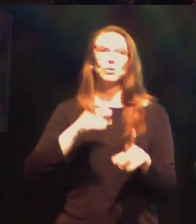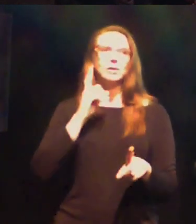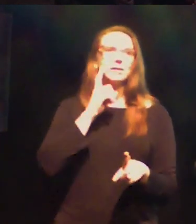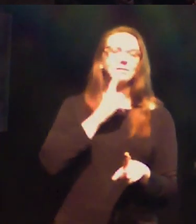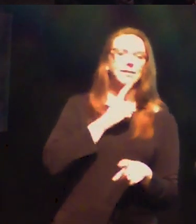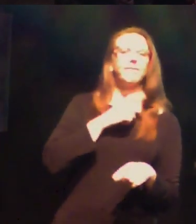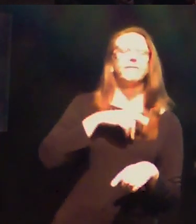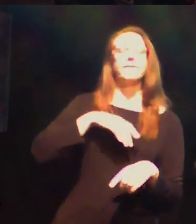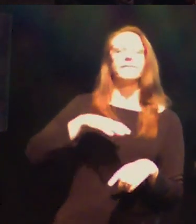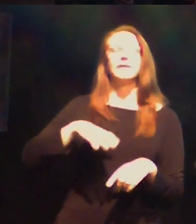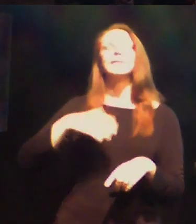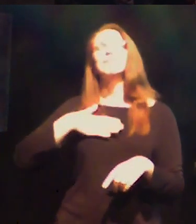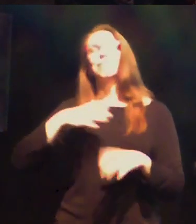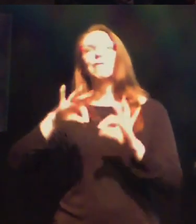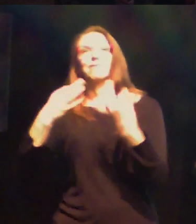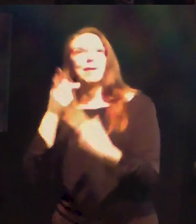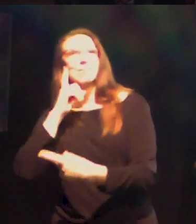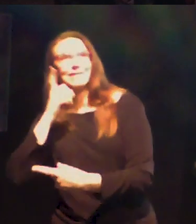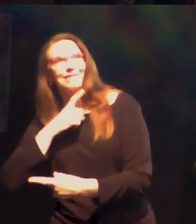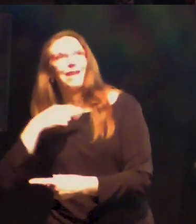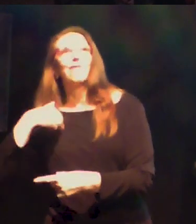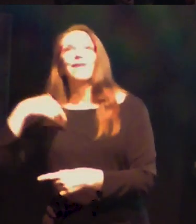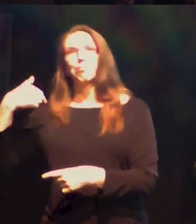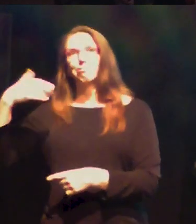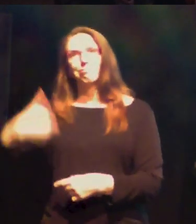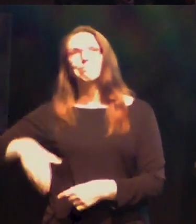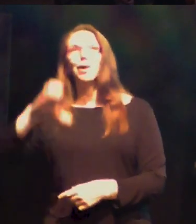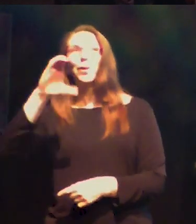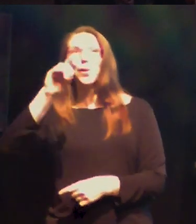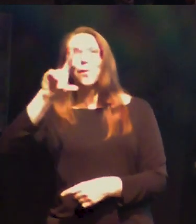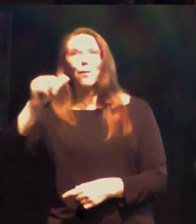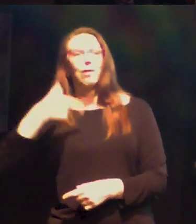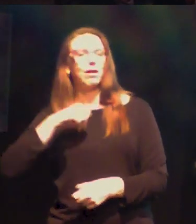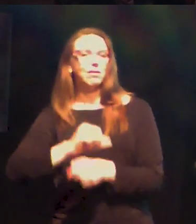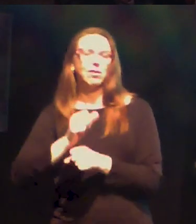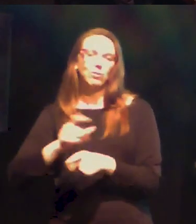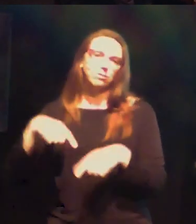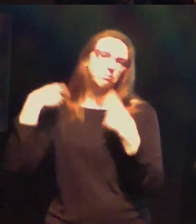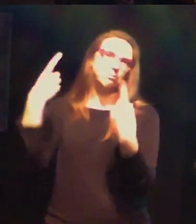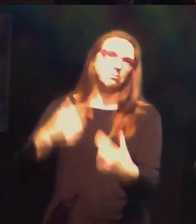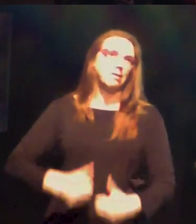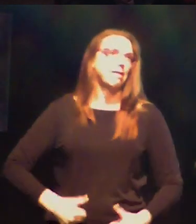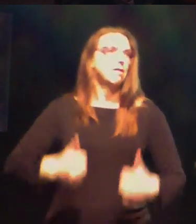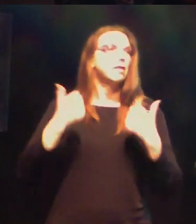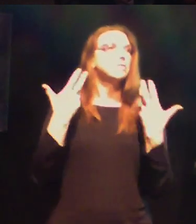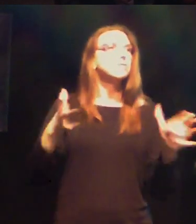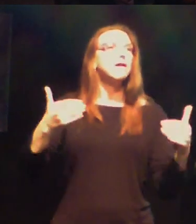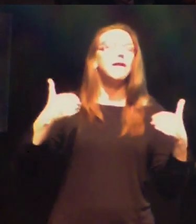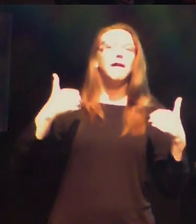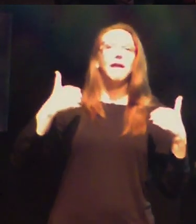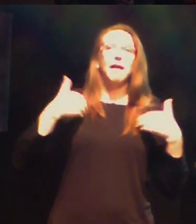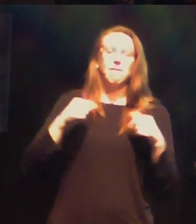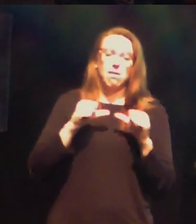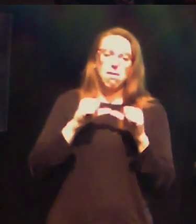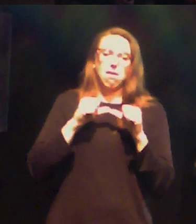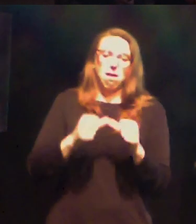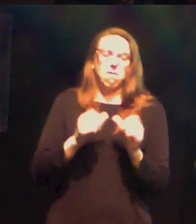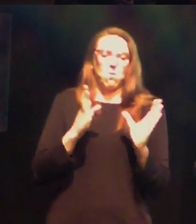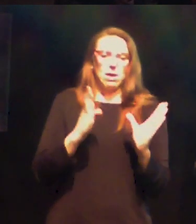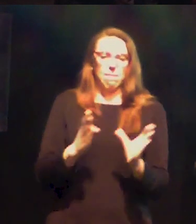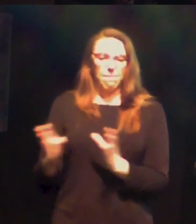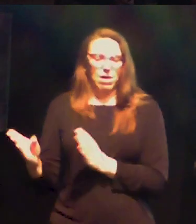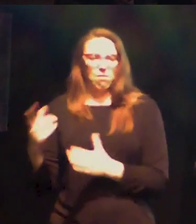of a deaf adult. I've got deaf family, so I've been doing this work all my life, and I've just come to notice that we've got this ongoing pattern.